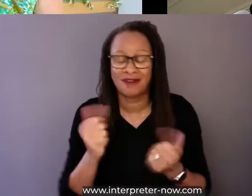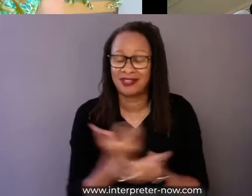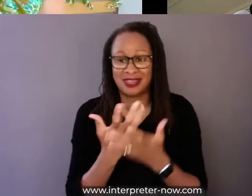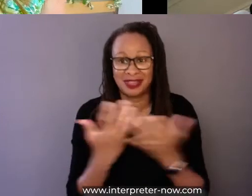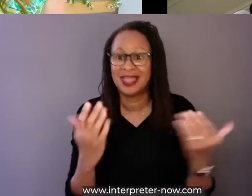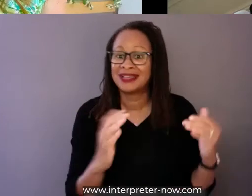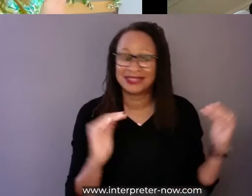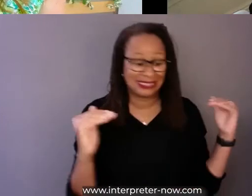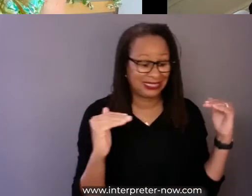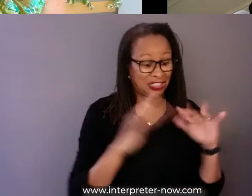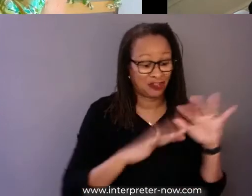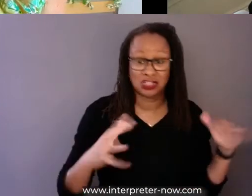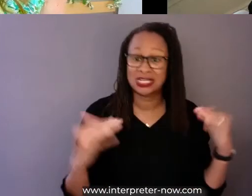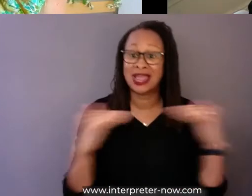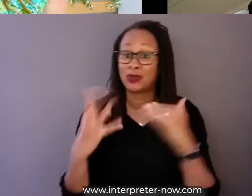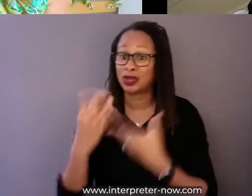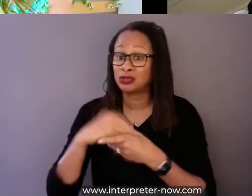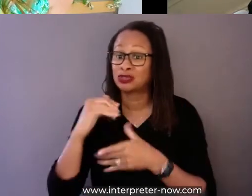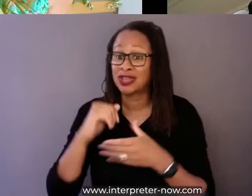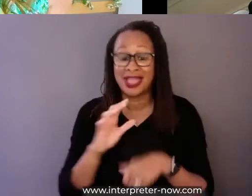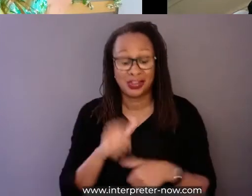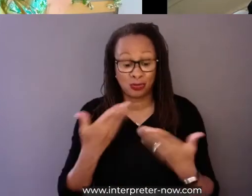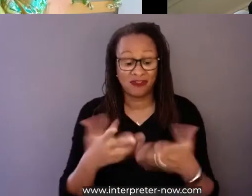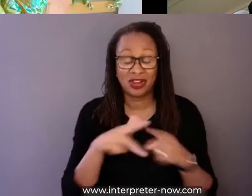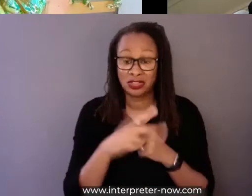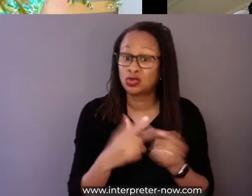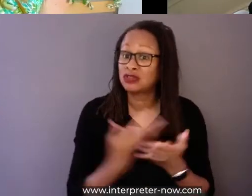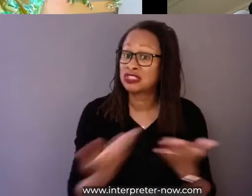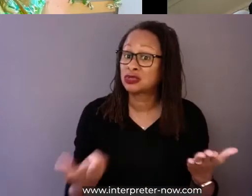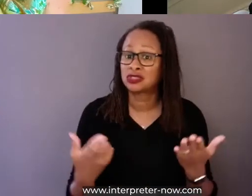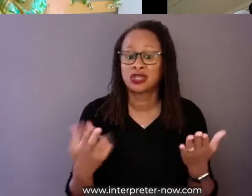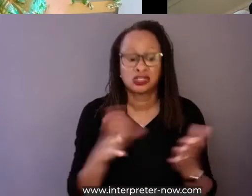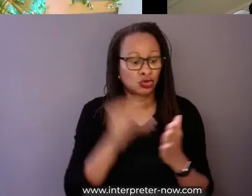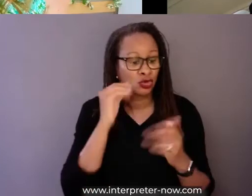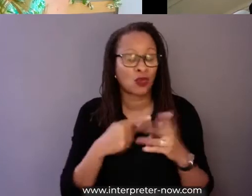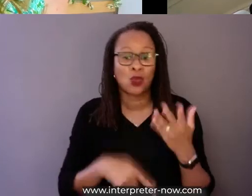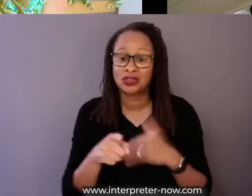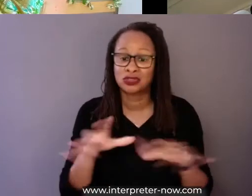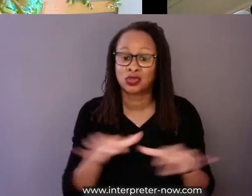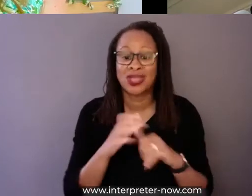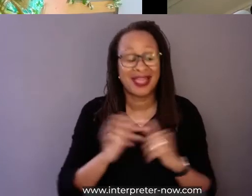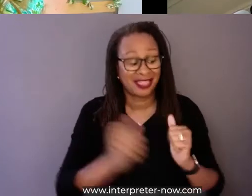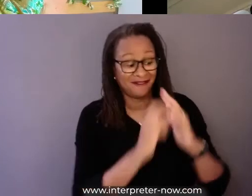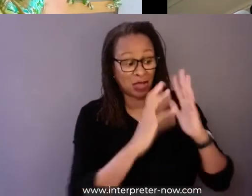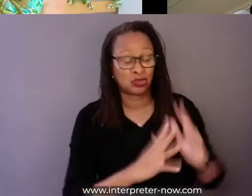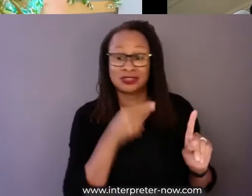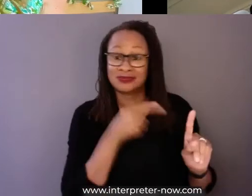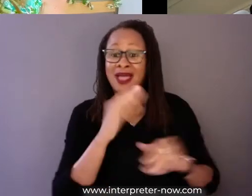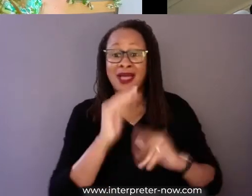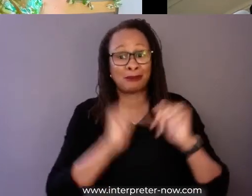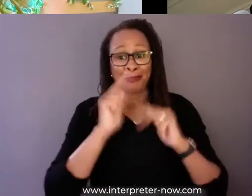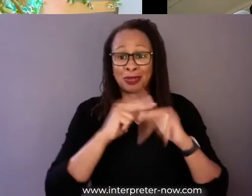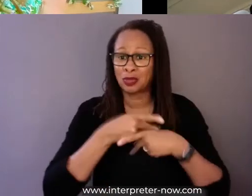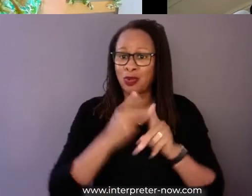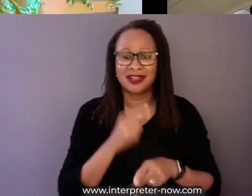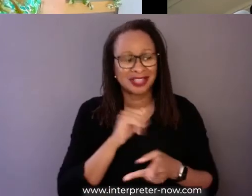you're providing the tools and resources for people to kind of learn from what you're doing. And then the founders as well, the founders building products that are